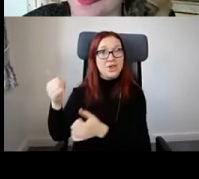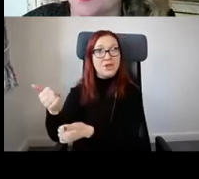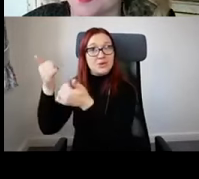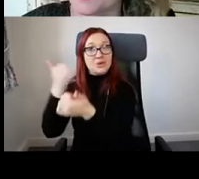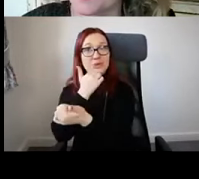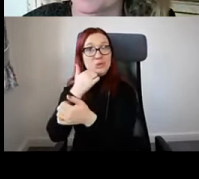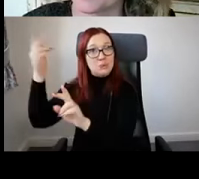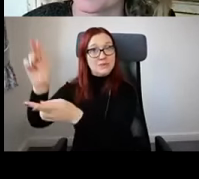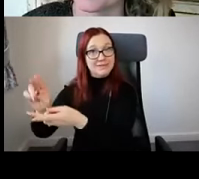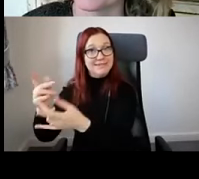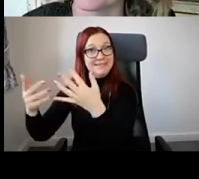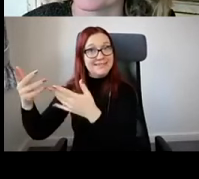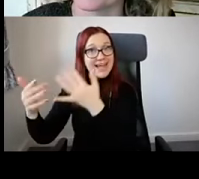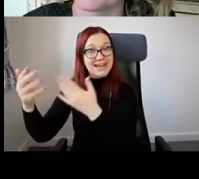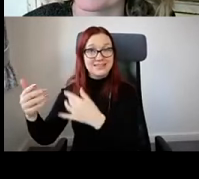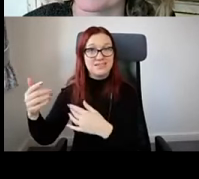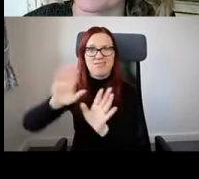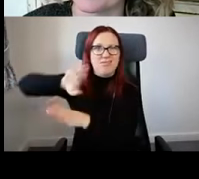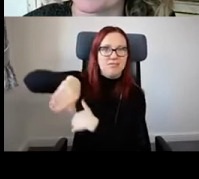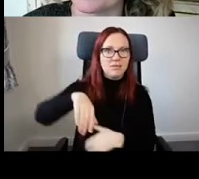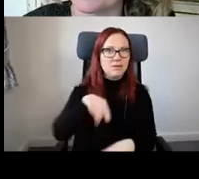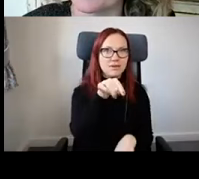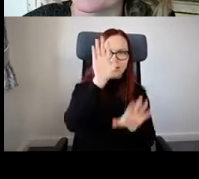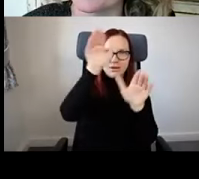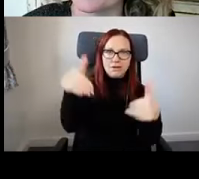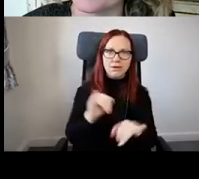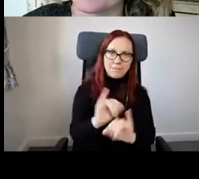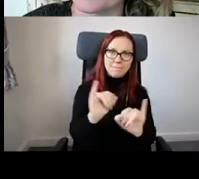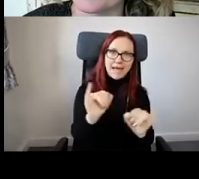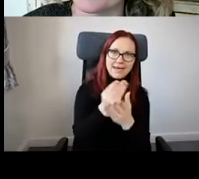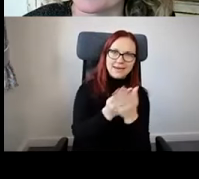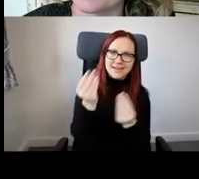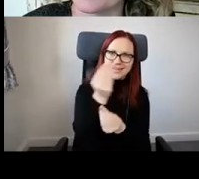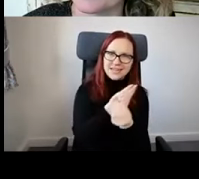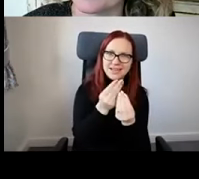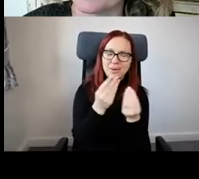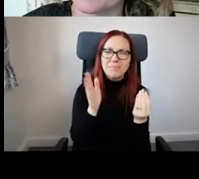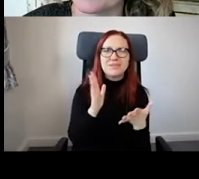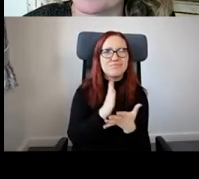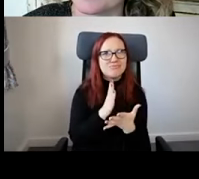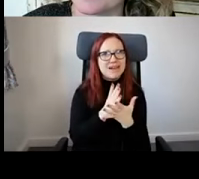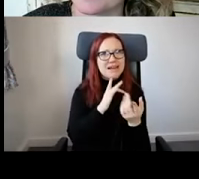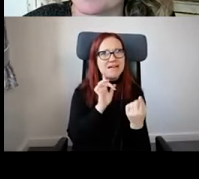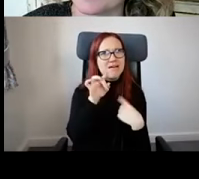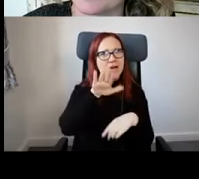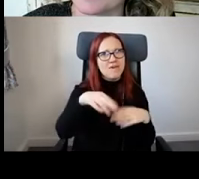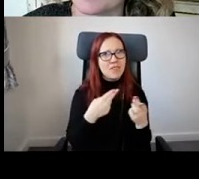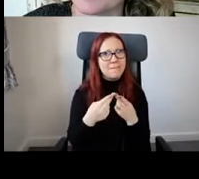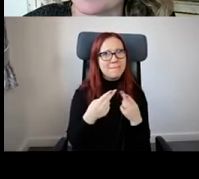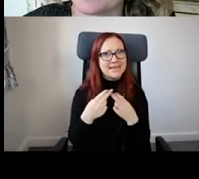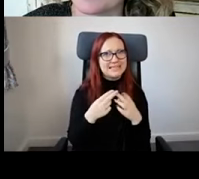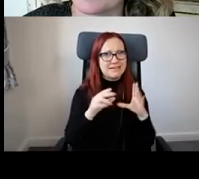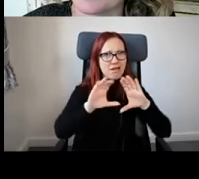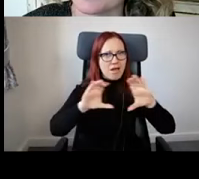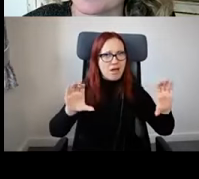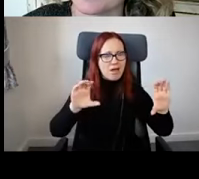in COVID spread, etc. And just to comment on the media, really, is there